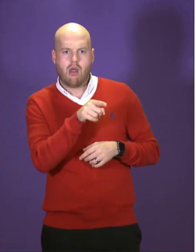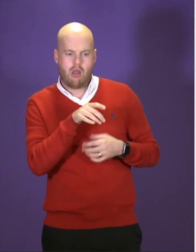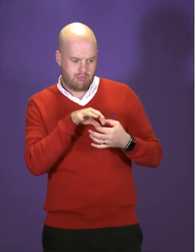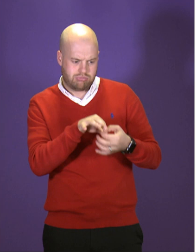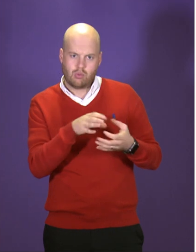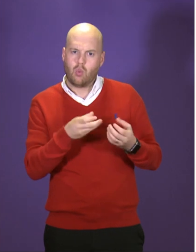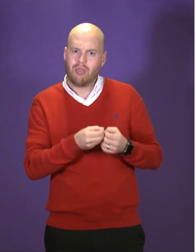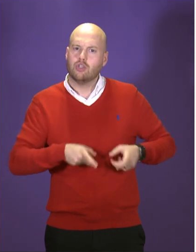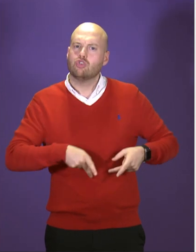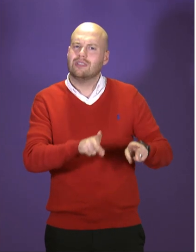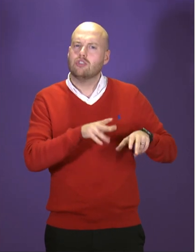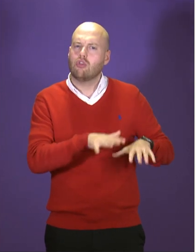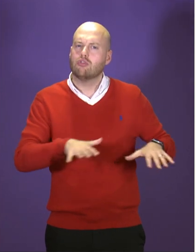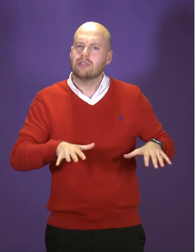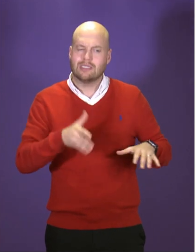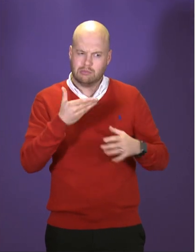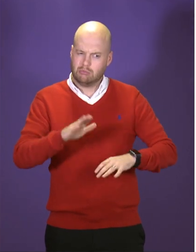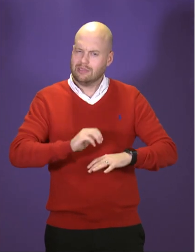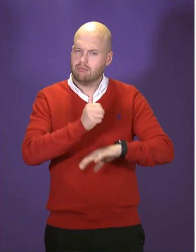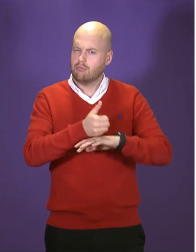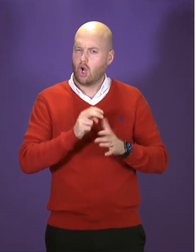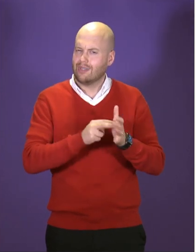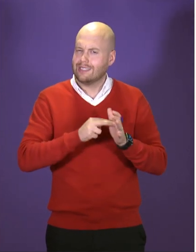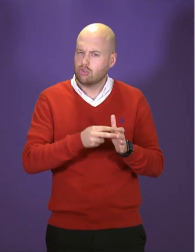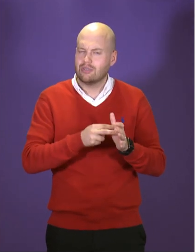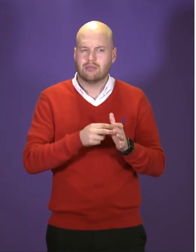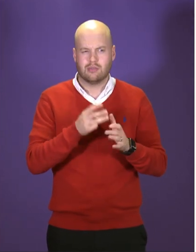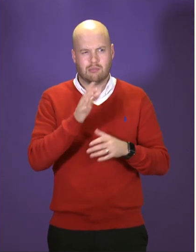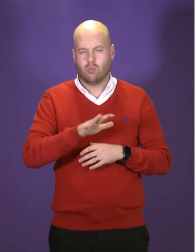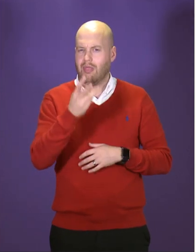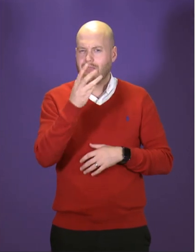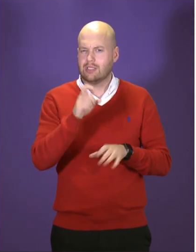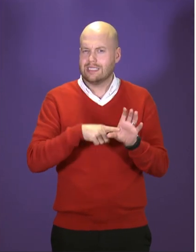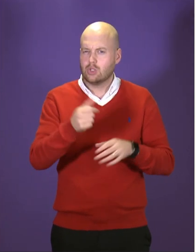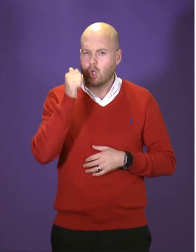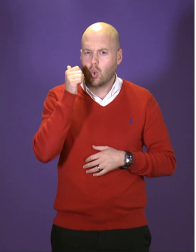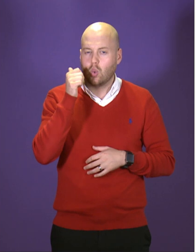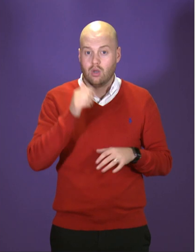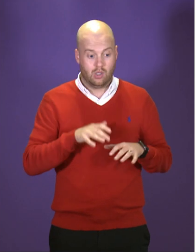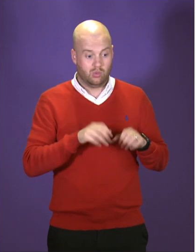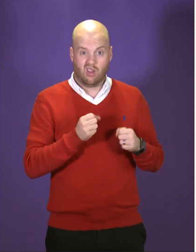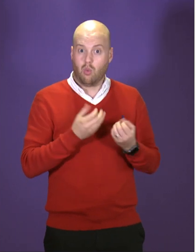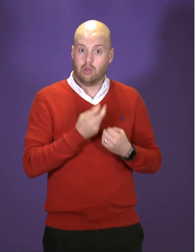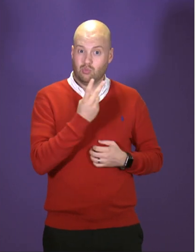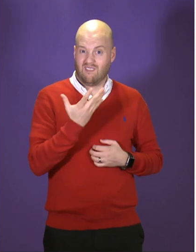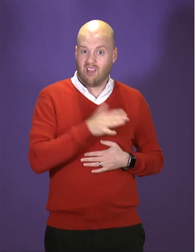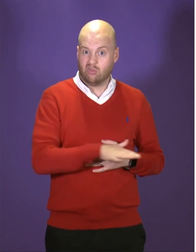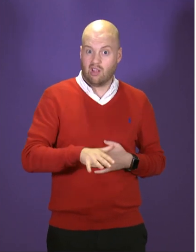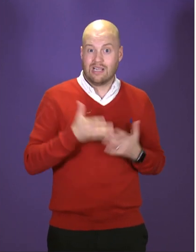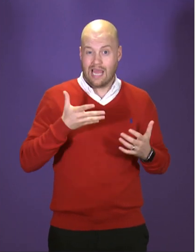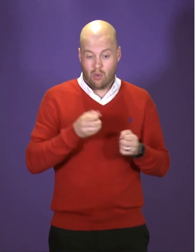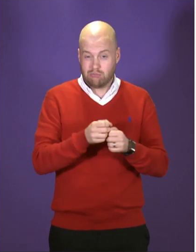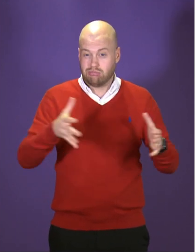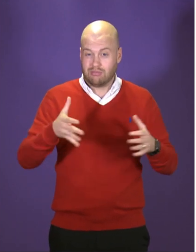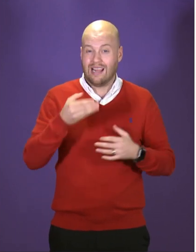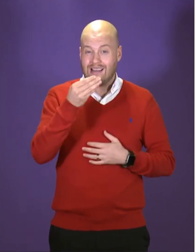set up a street children's organization 30 years ago. It started with about 25 kids. Today, we have 9,500 children. And much of the work